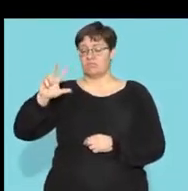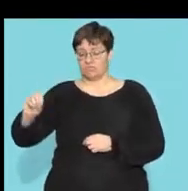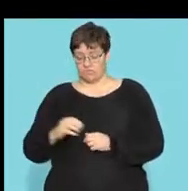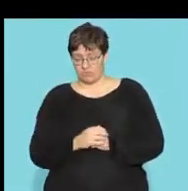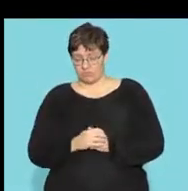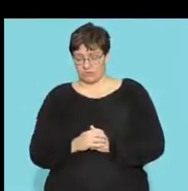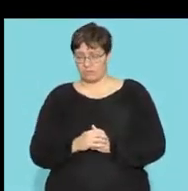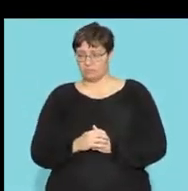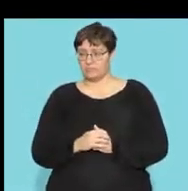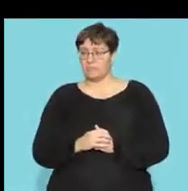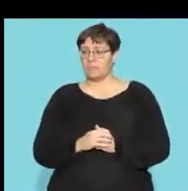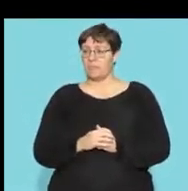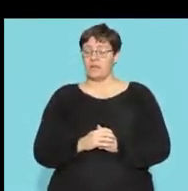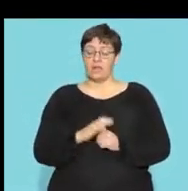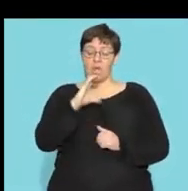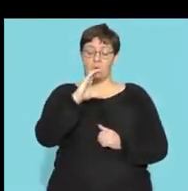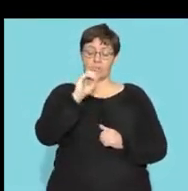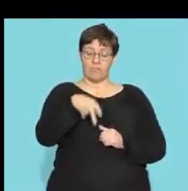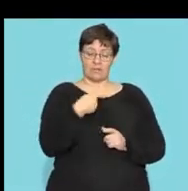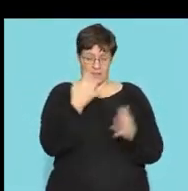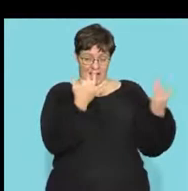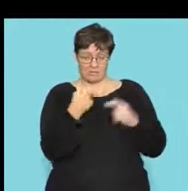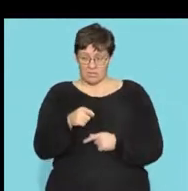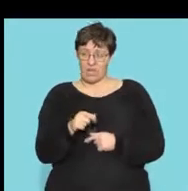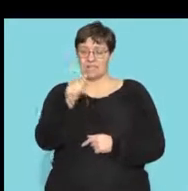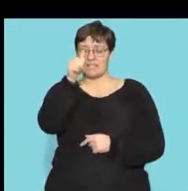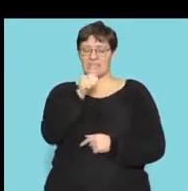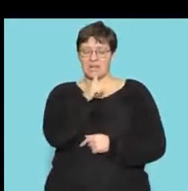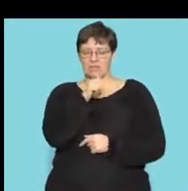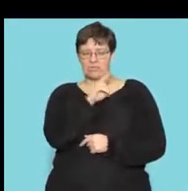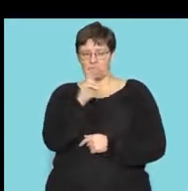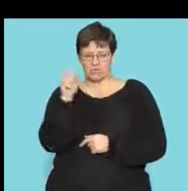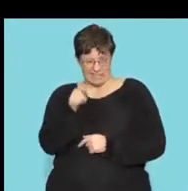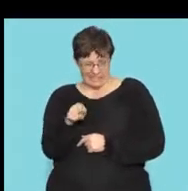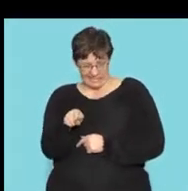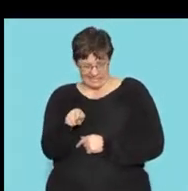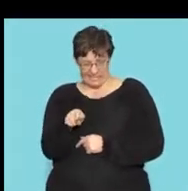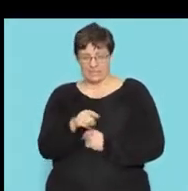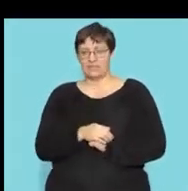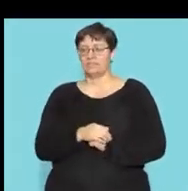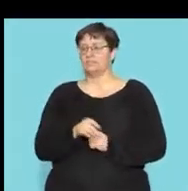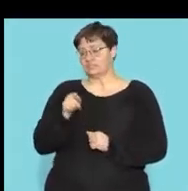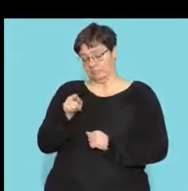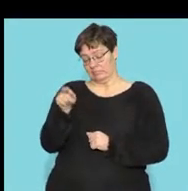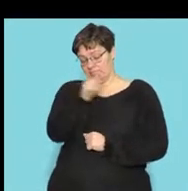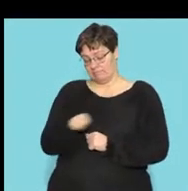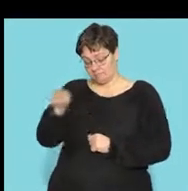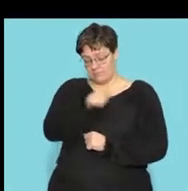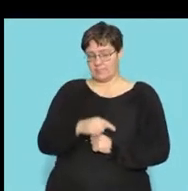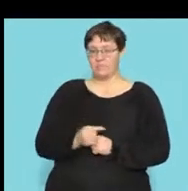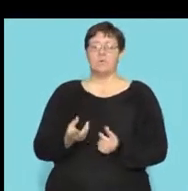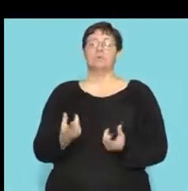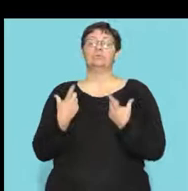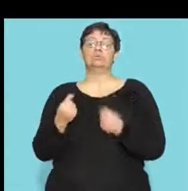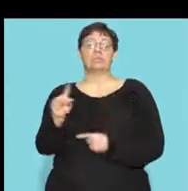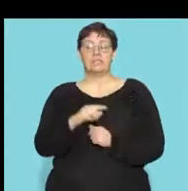3,335,080. Watch the cost price, which I calculated. Remember, 6,200. You remember my calculation? Here it is. And what do